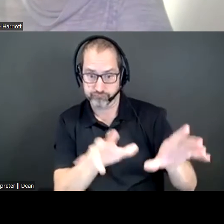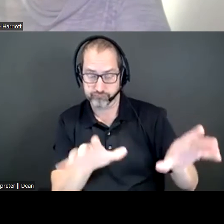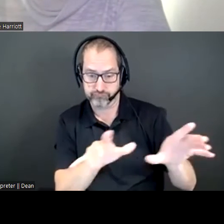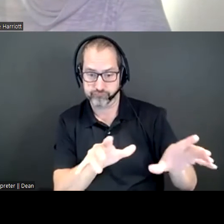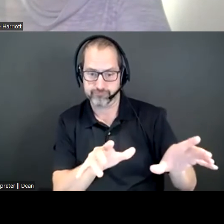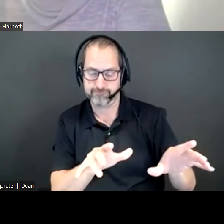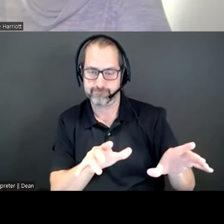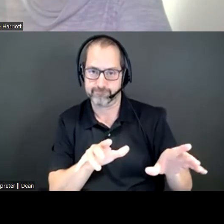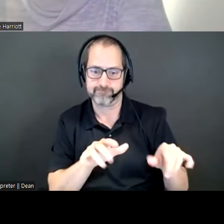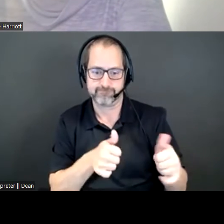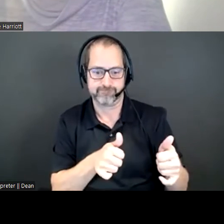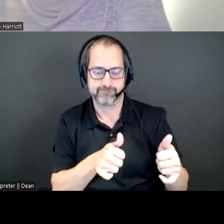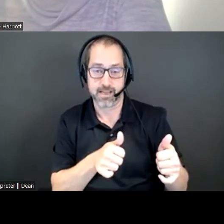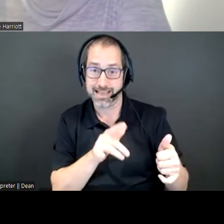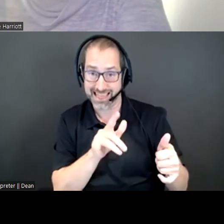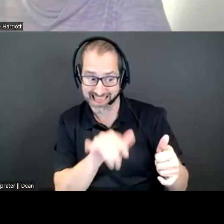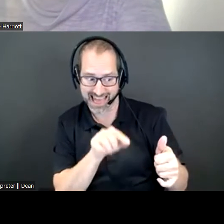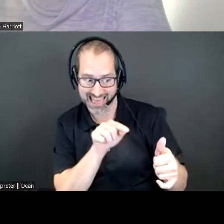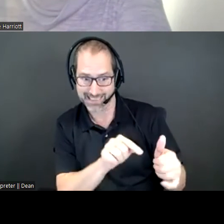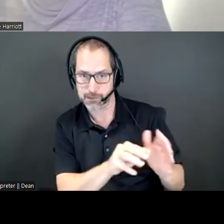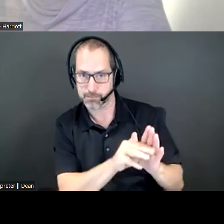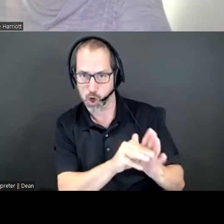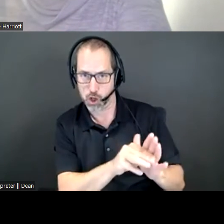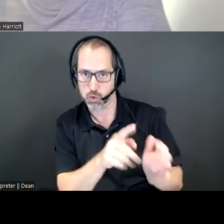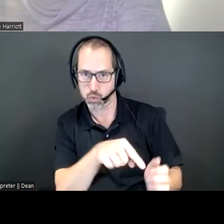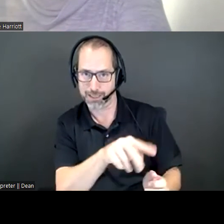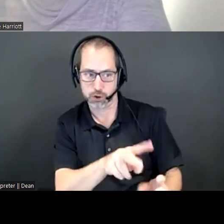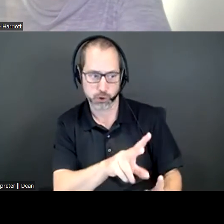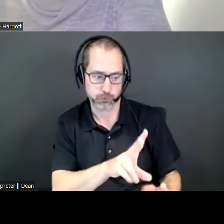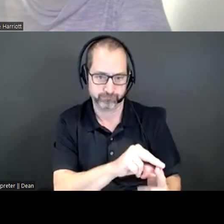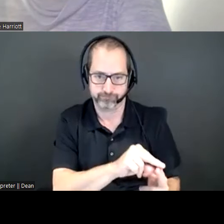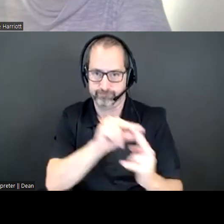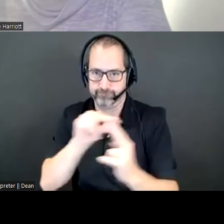This is like the model that we should adopt here in Ontario,